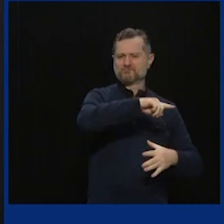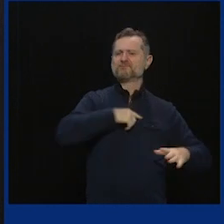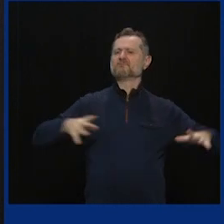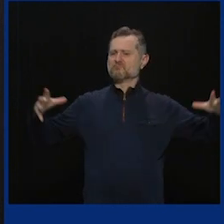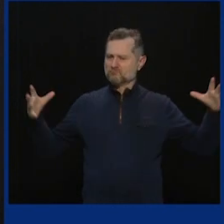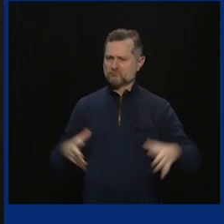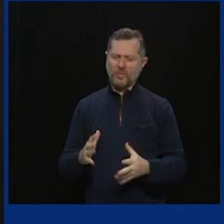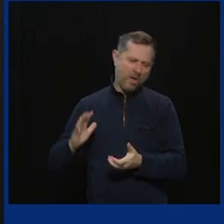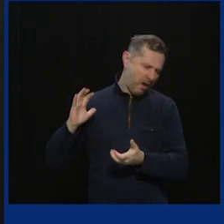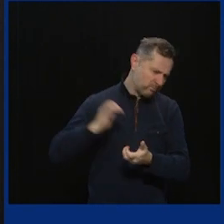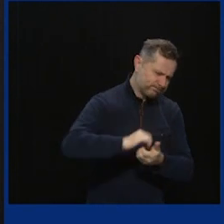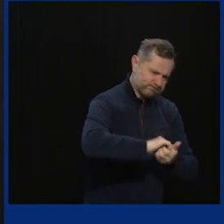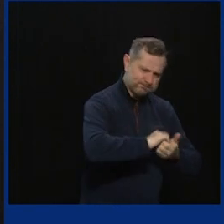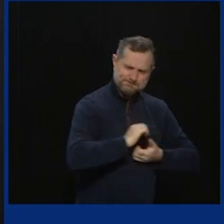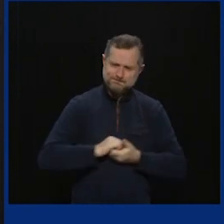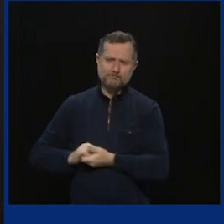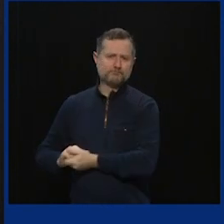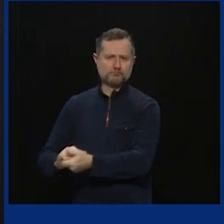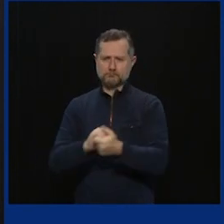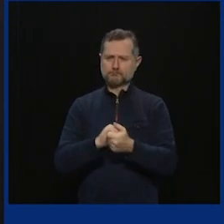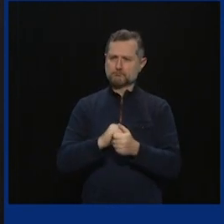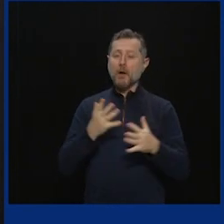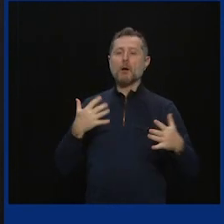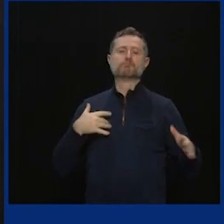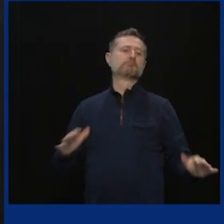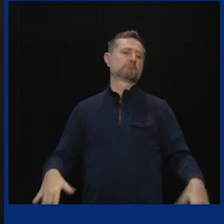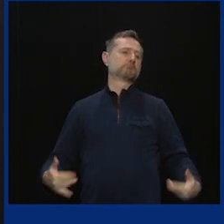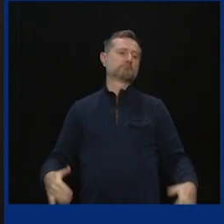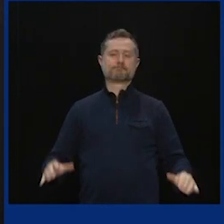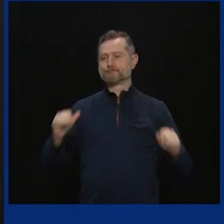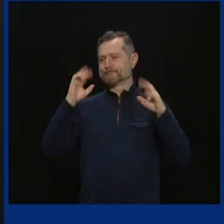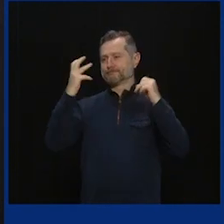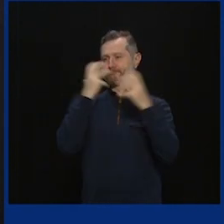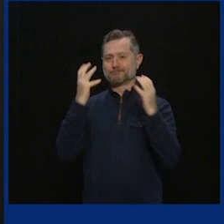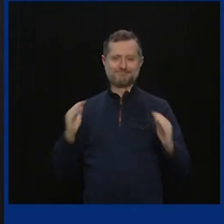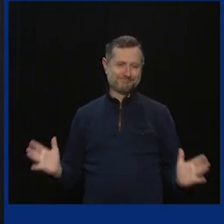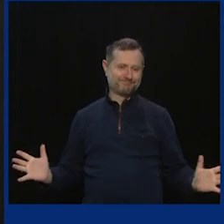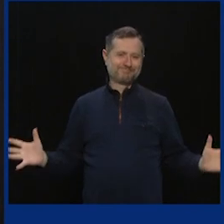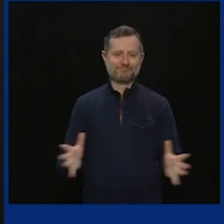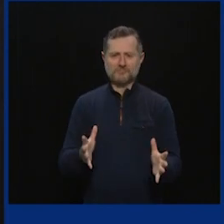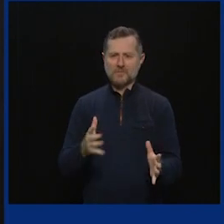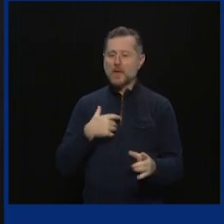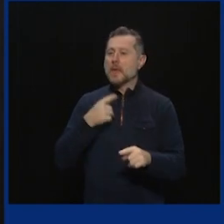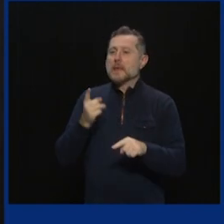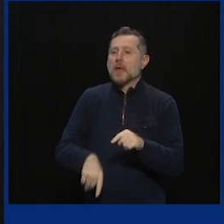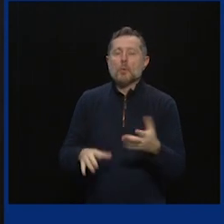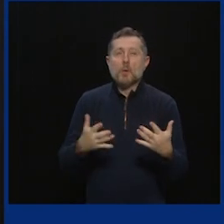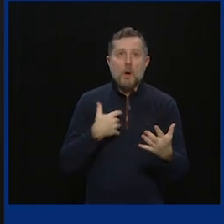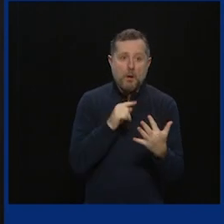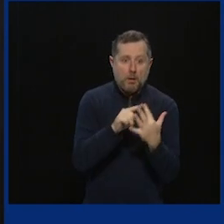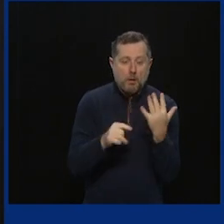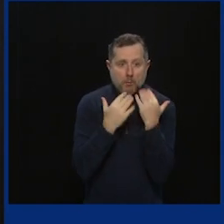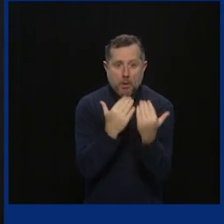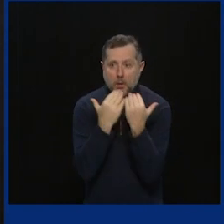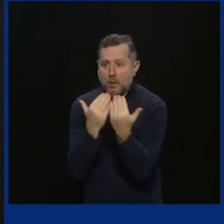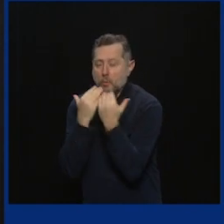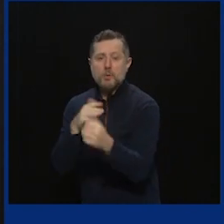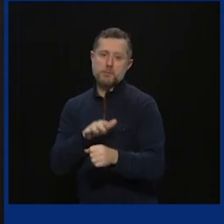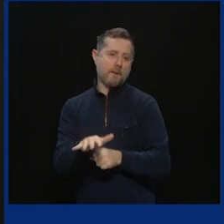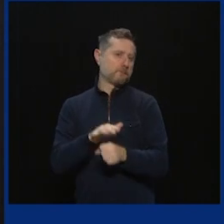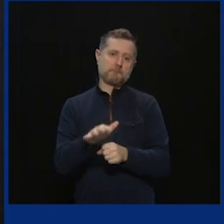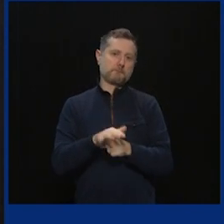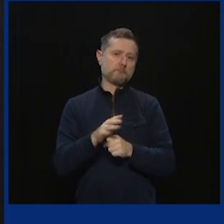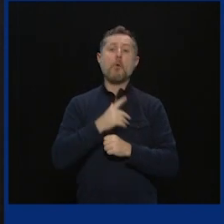together, it was a miraculous effort. And I cannot thank all of you enough for this effort that was